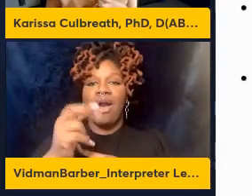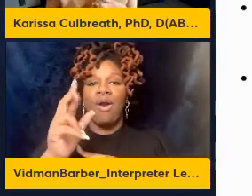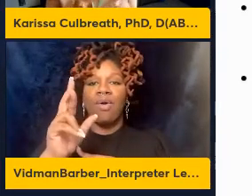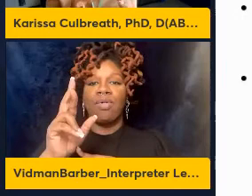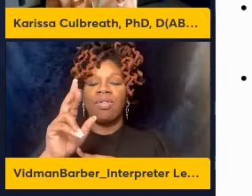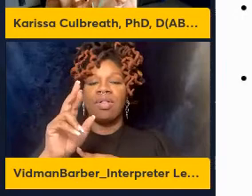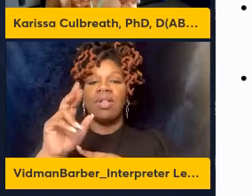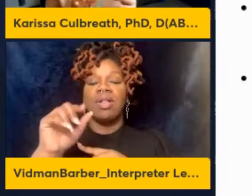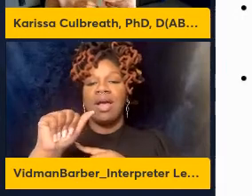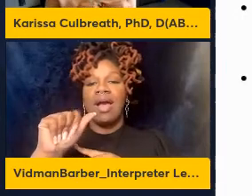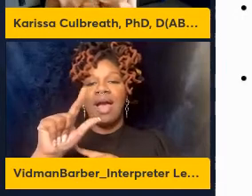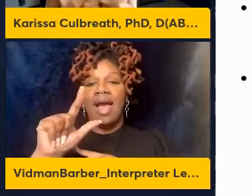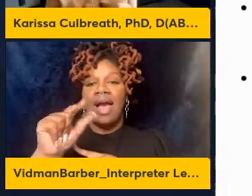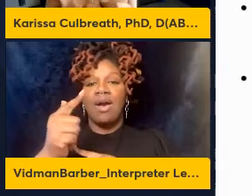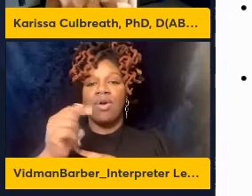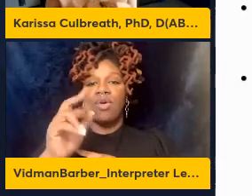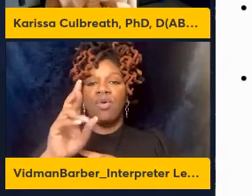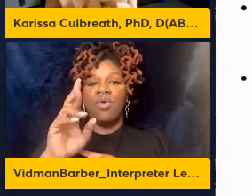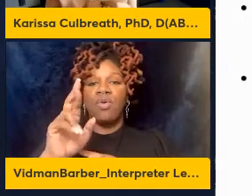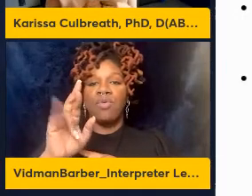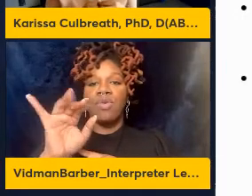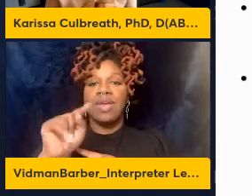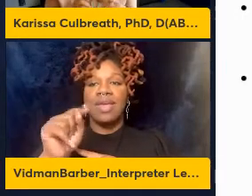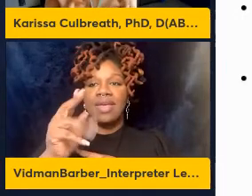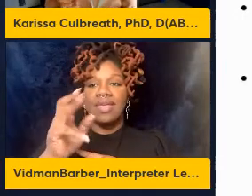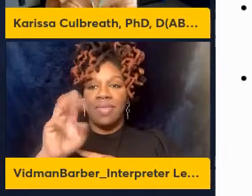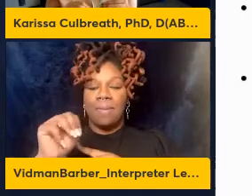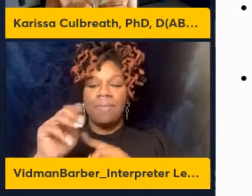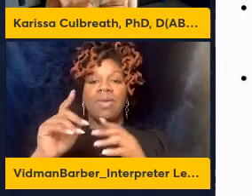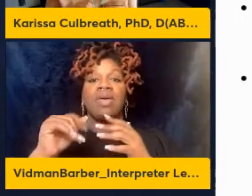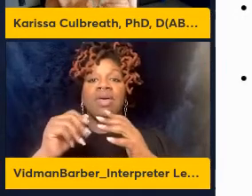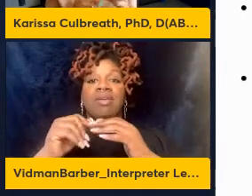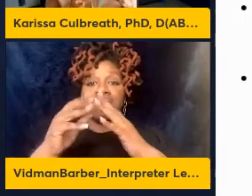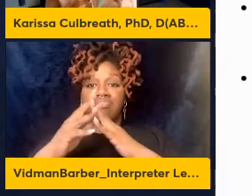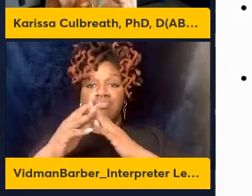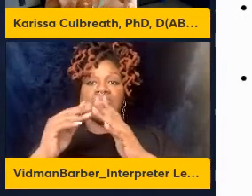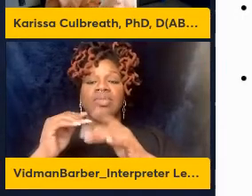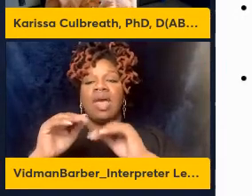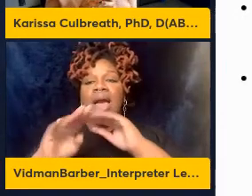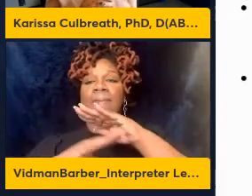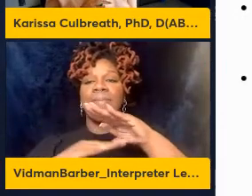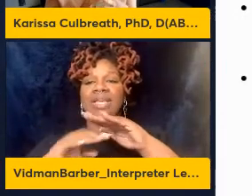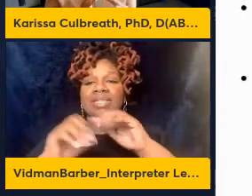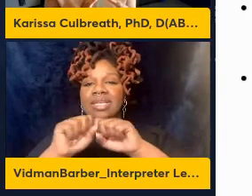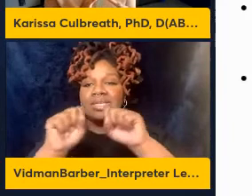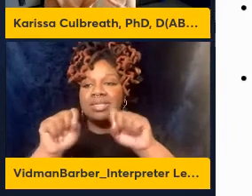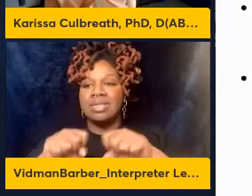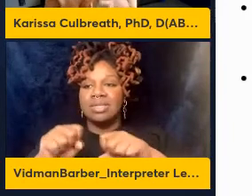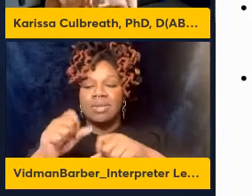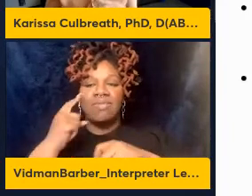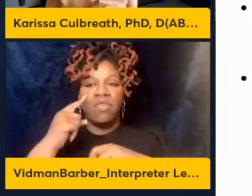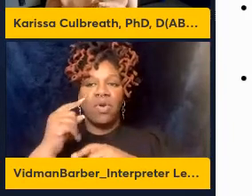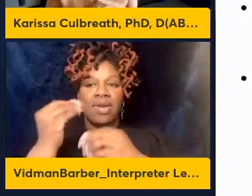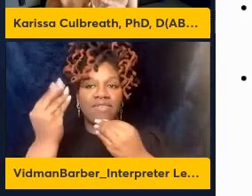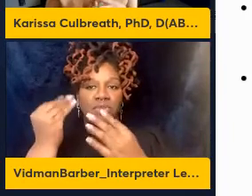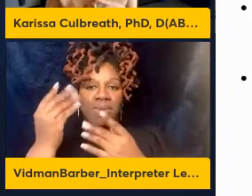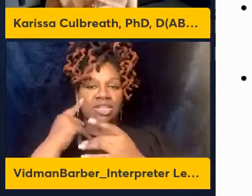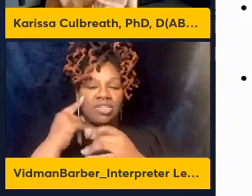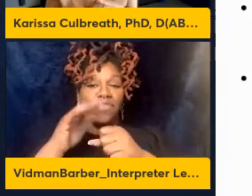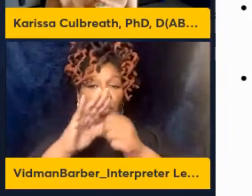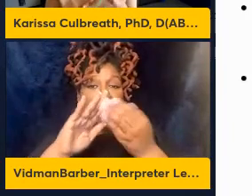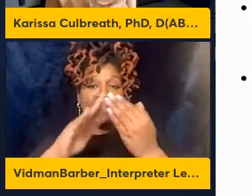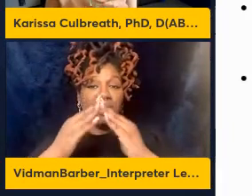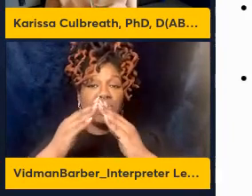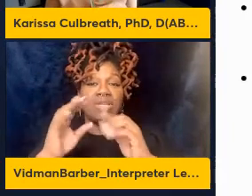look at basic census information of communities as well as COVID-19